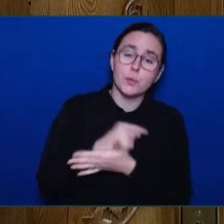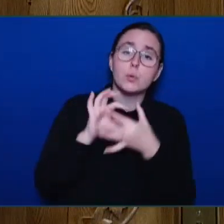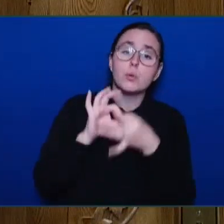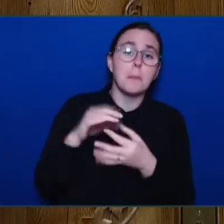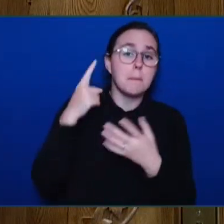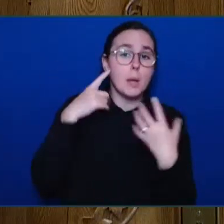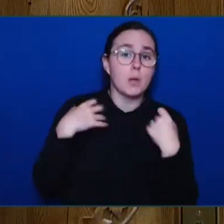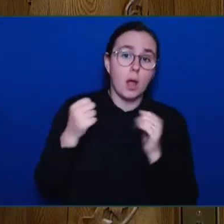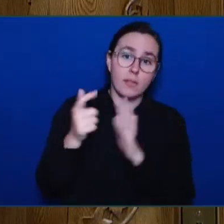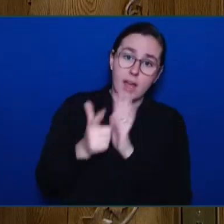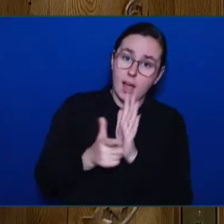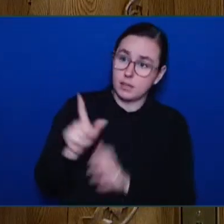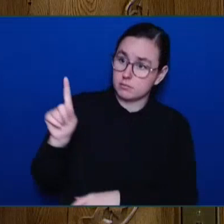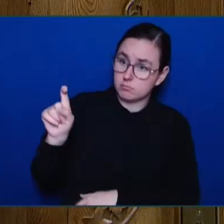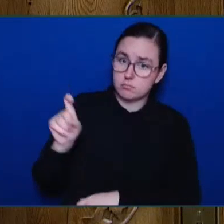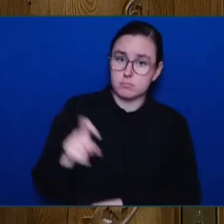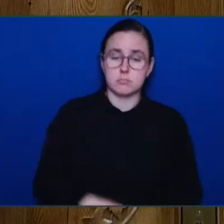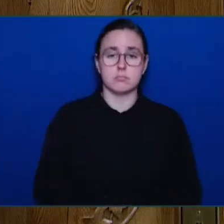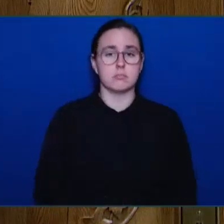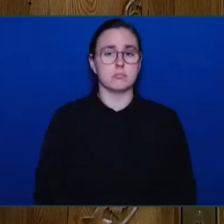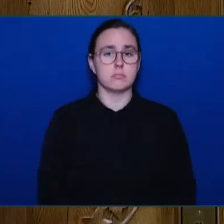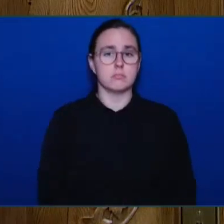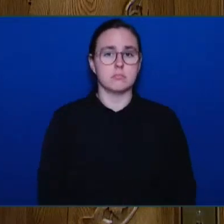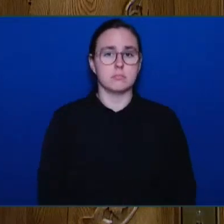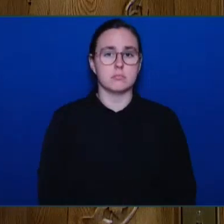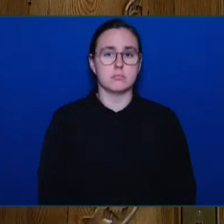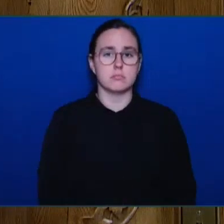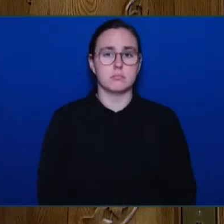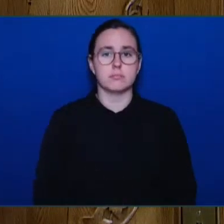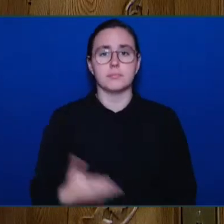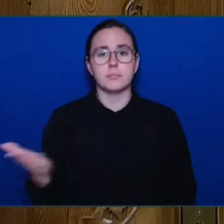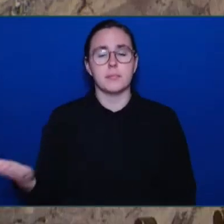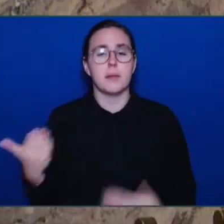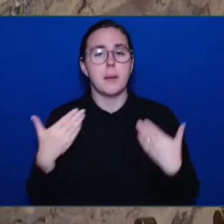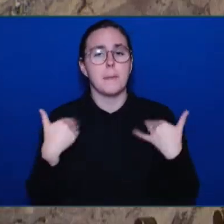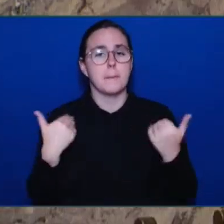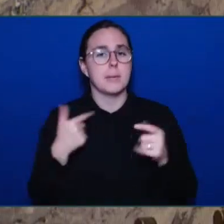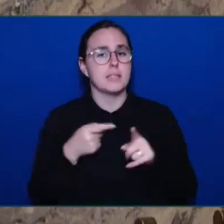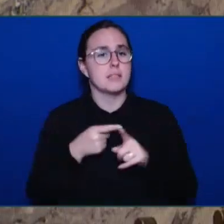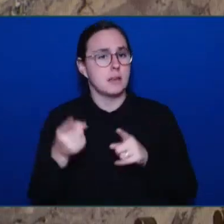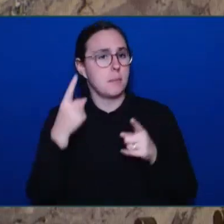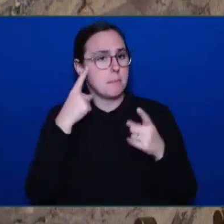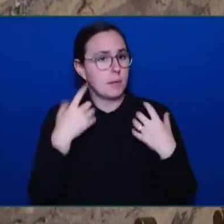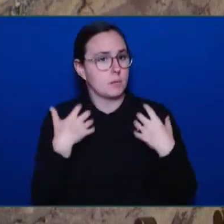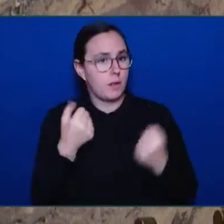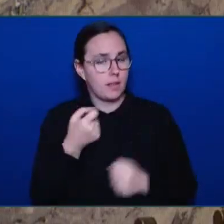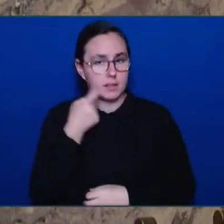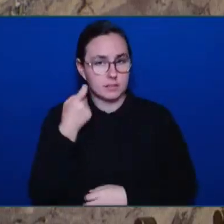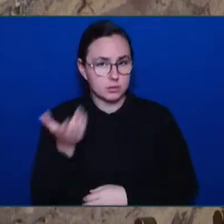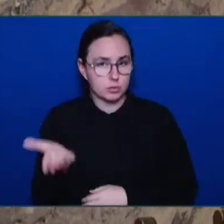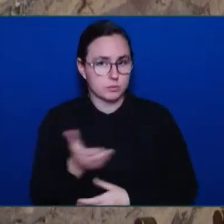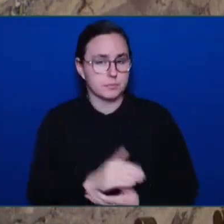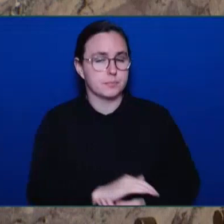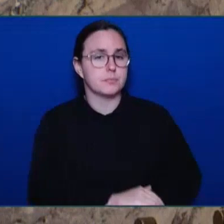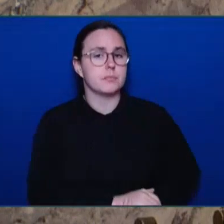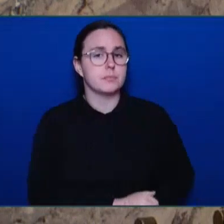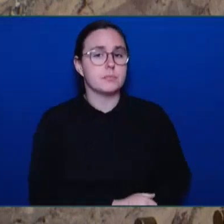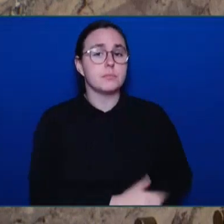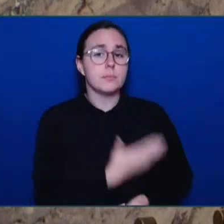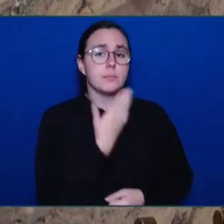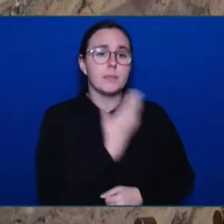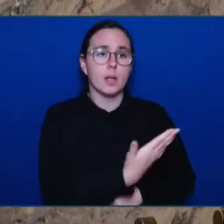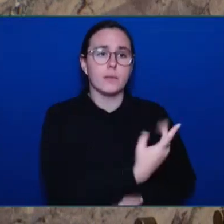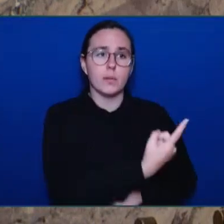Minister for Mental Health and Addictions. Thank you, Mr. Speaker, and I thank the member for the question. And when it comes